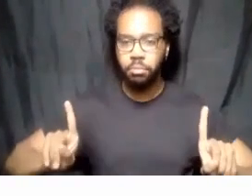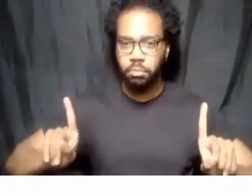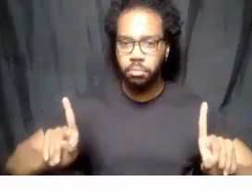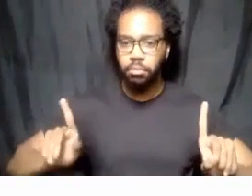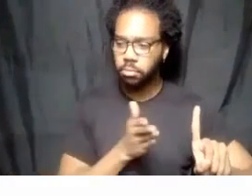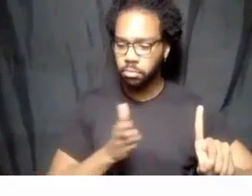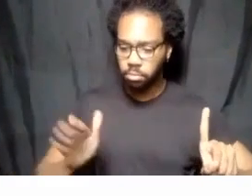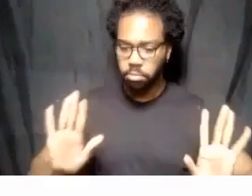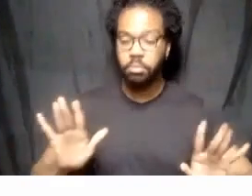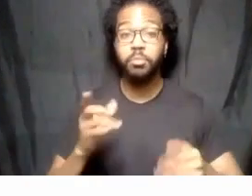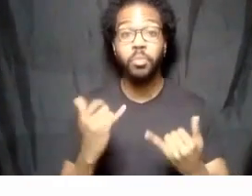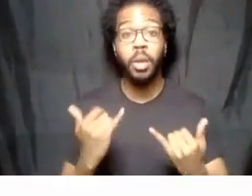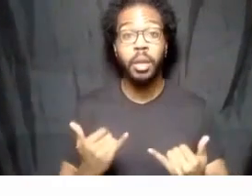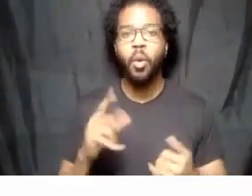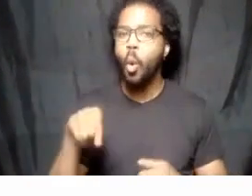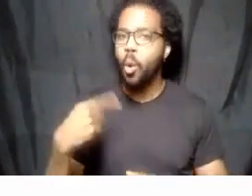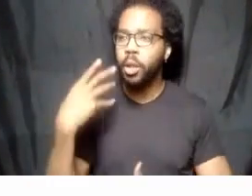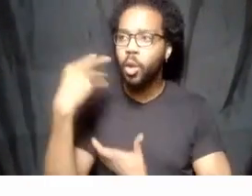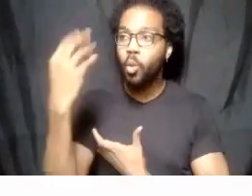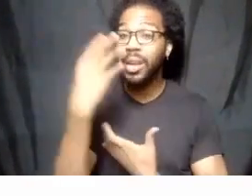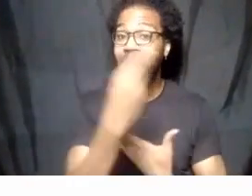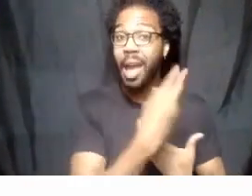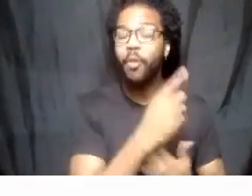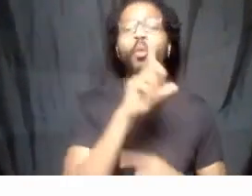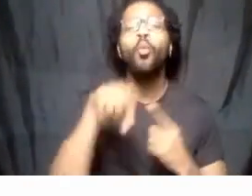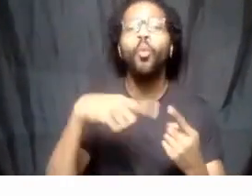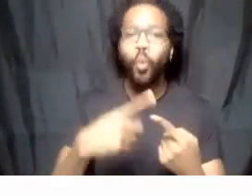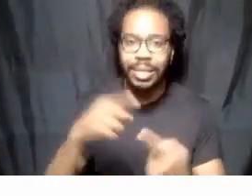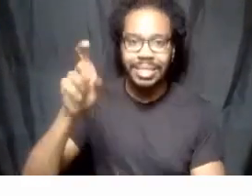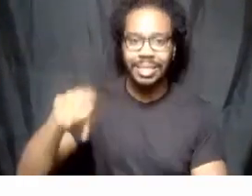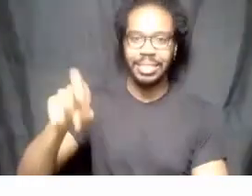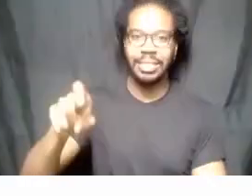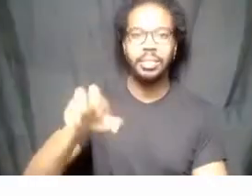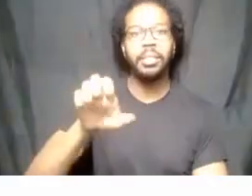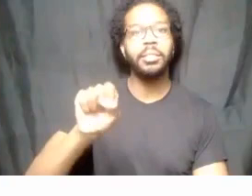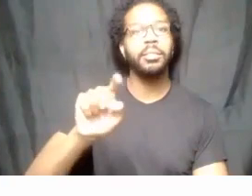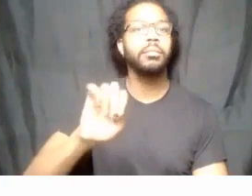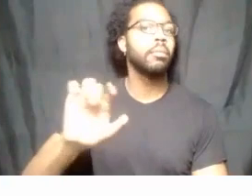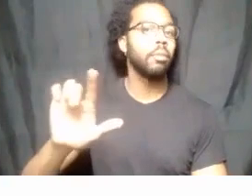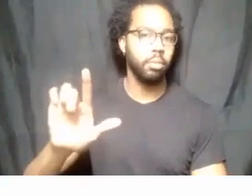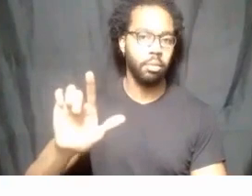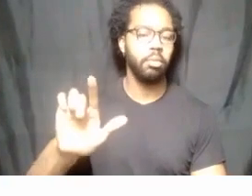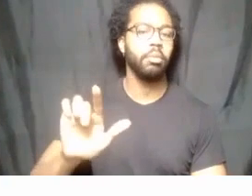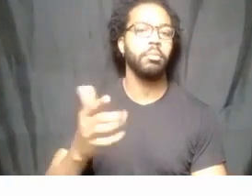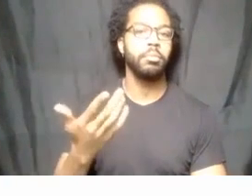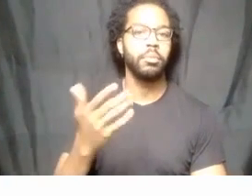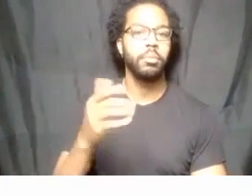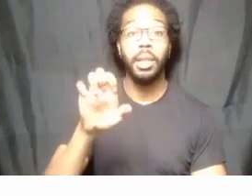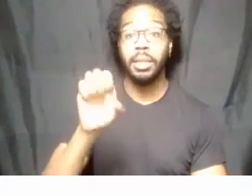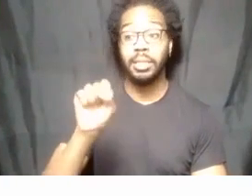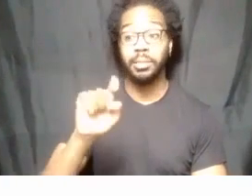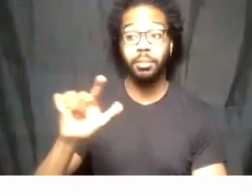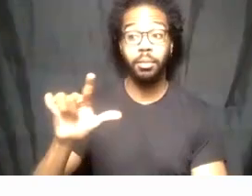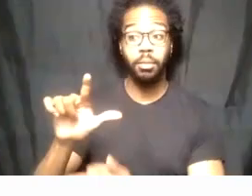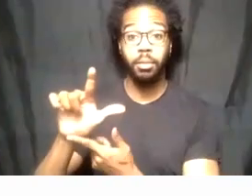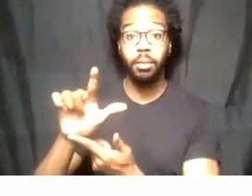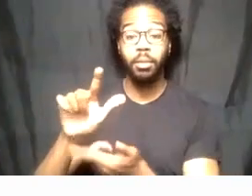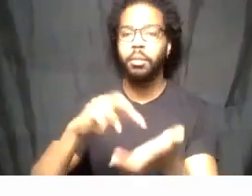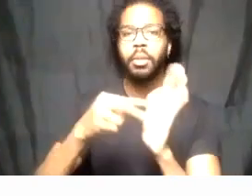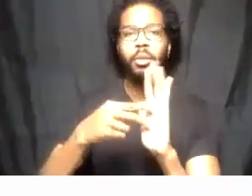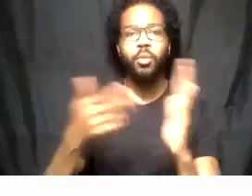at this time, only going out to places when it is essential to do so. Essential includes